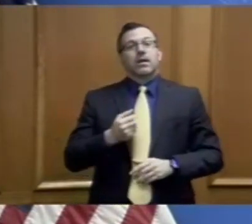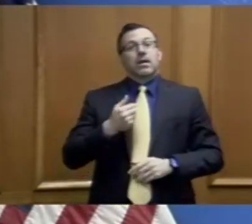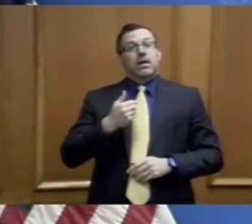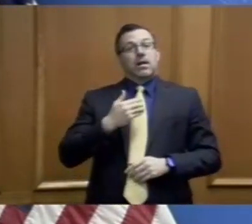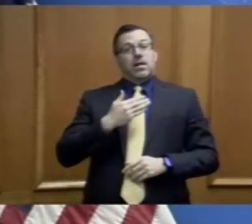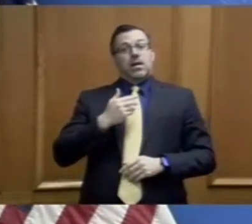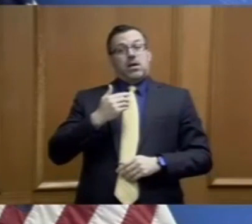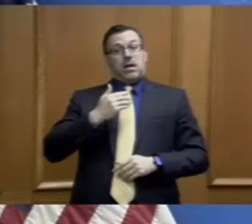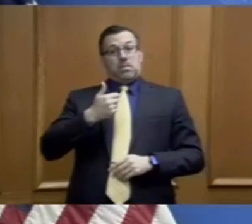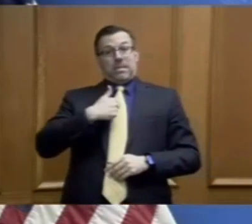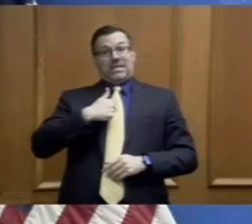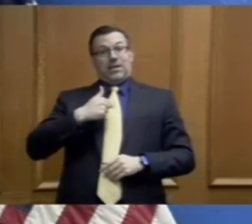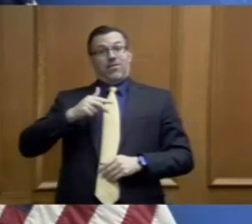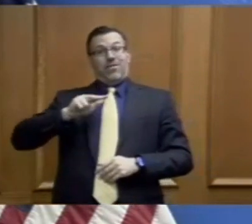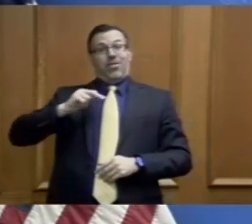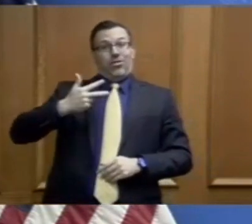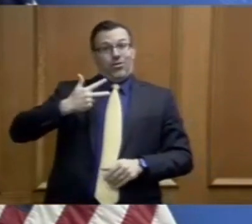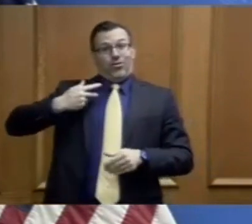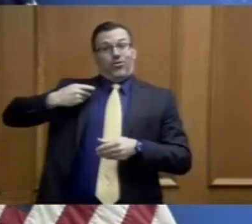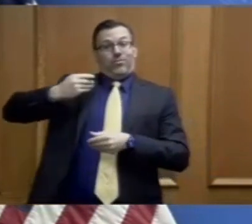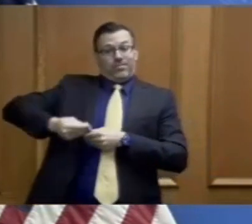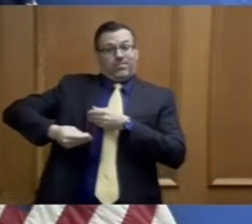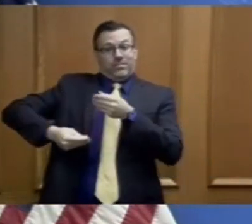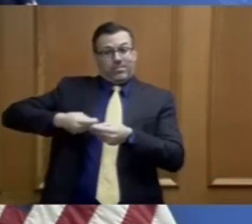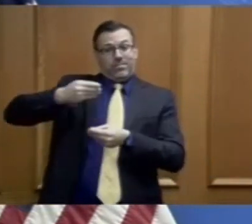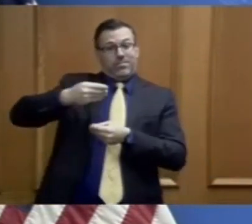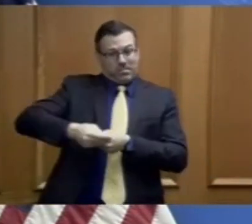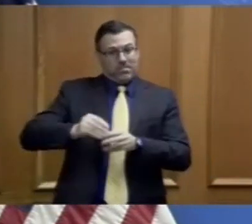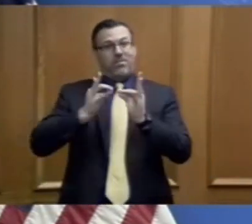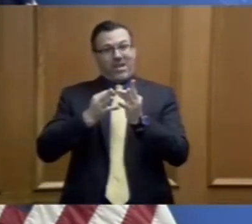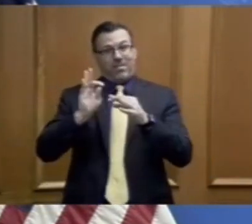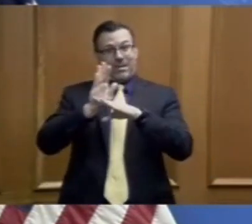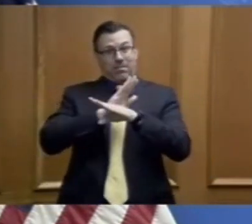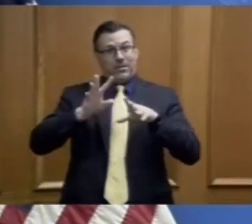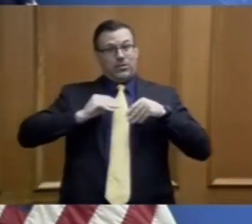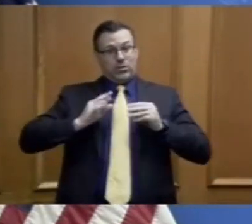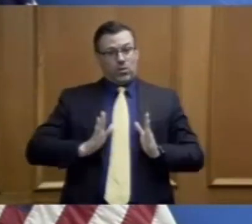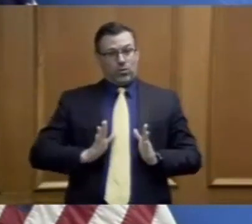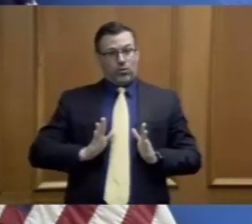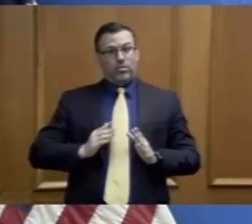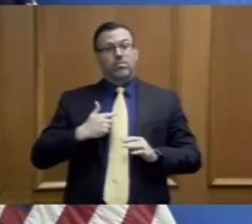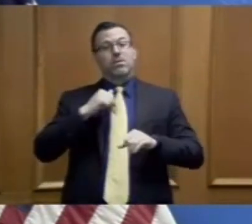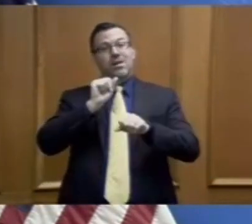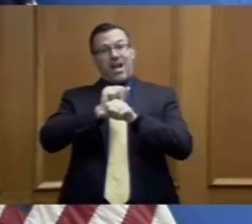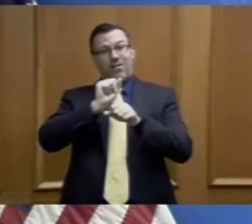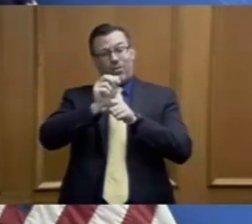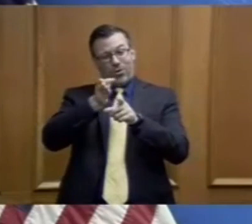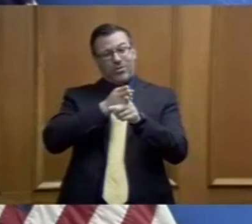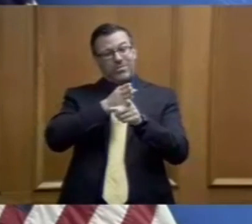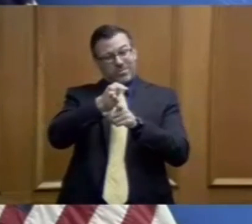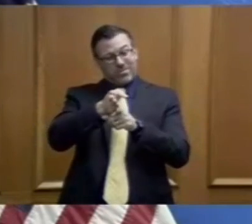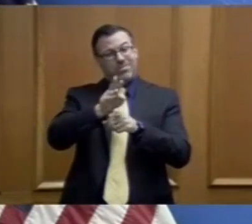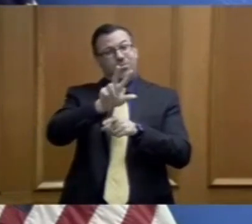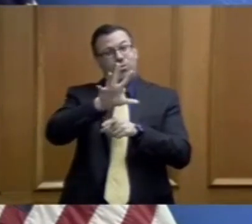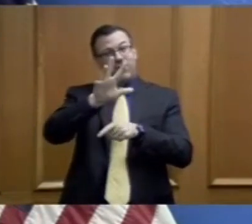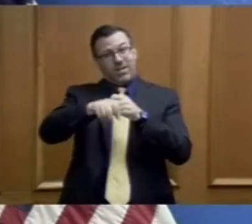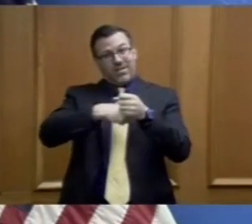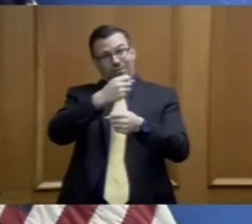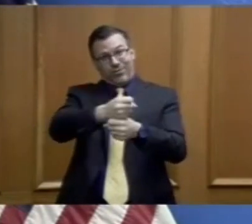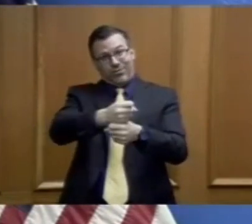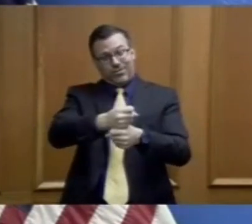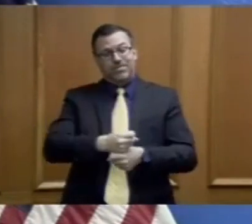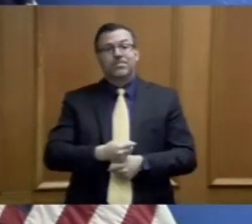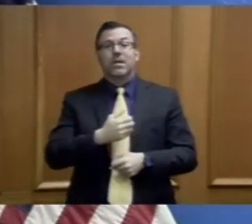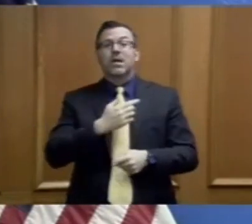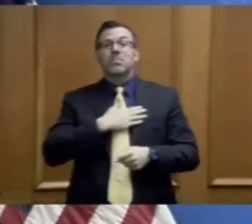business owner and someone who's worked in the business community for over 35 years, I'm committed to restoring our